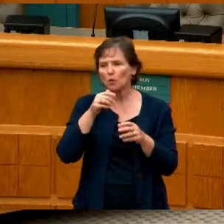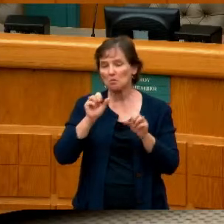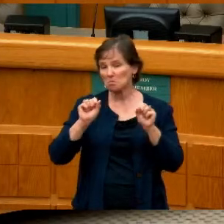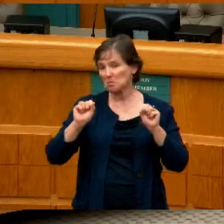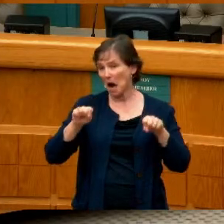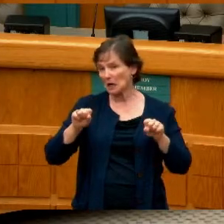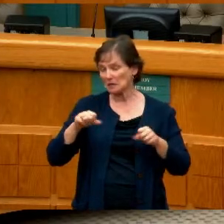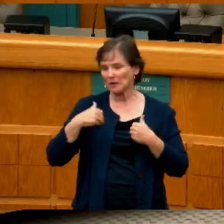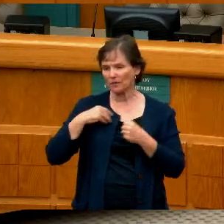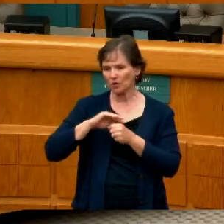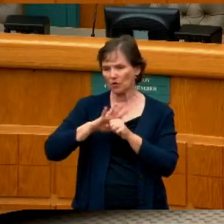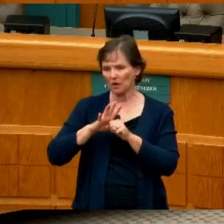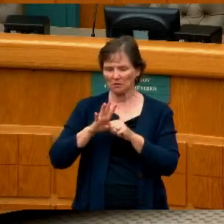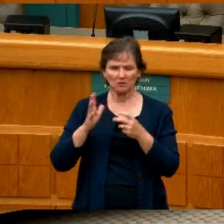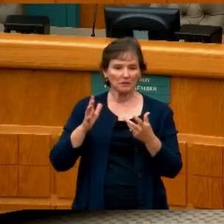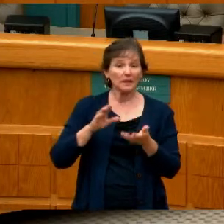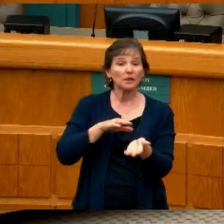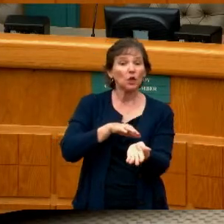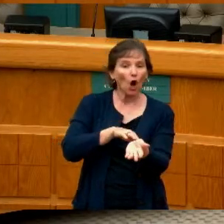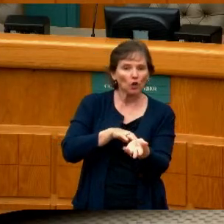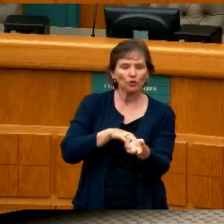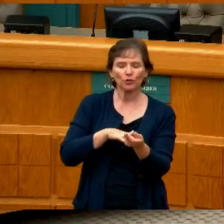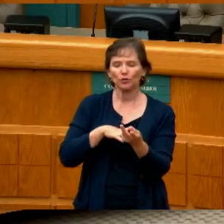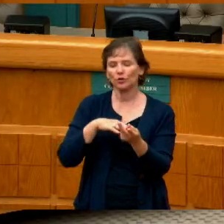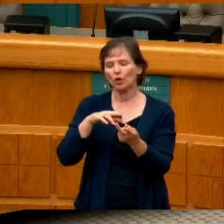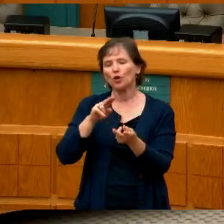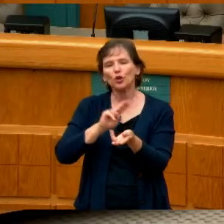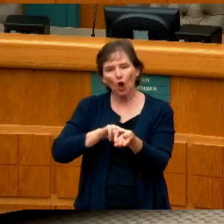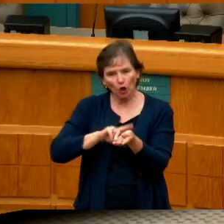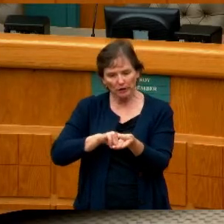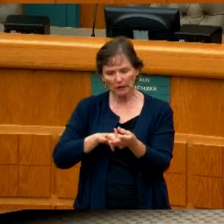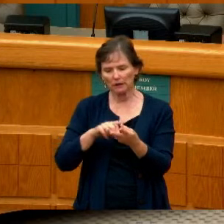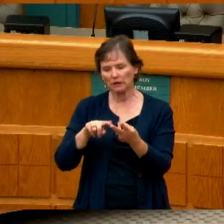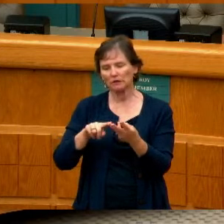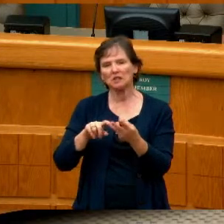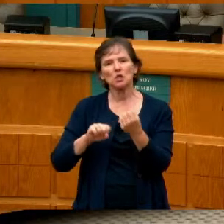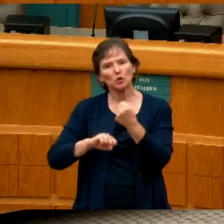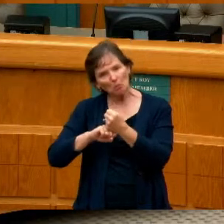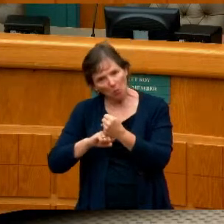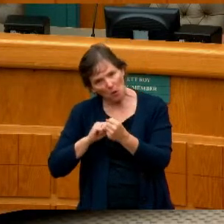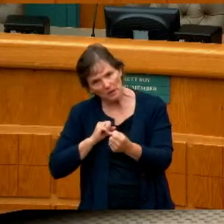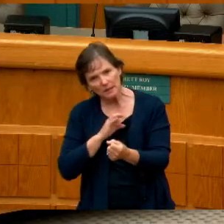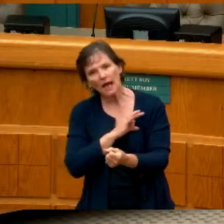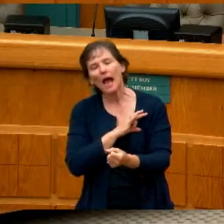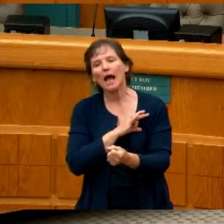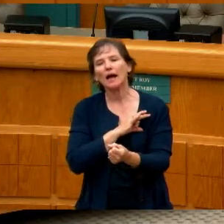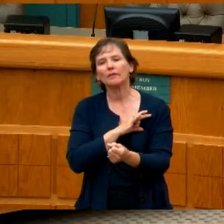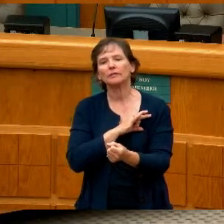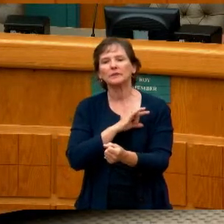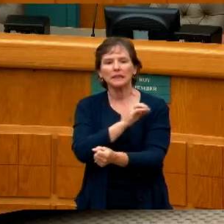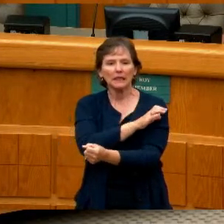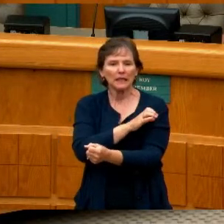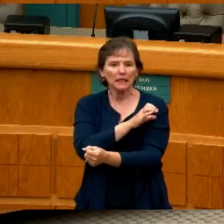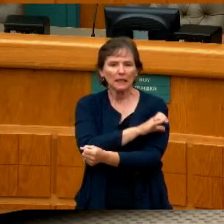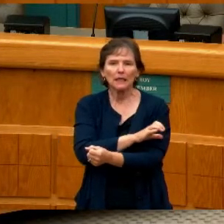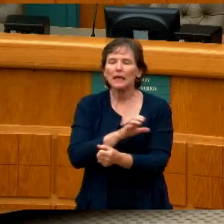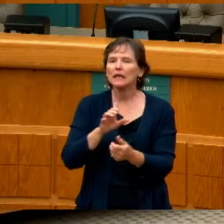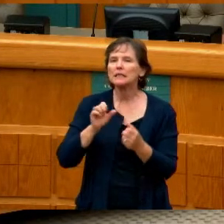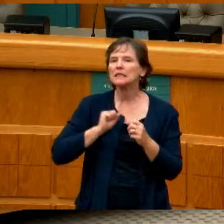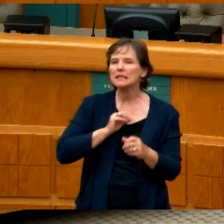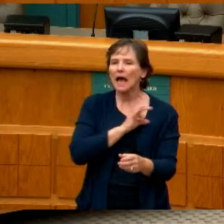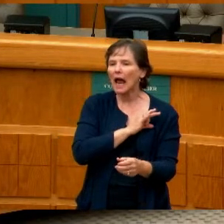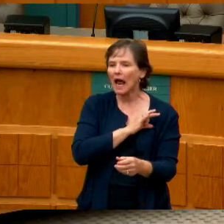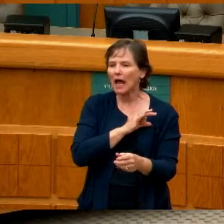care offices who interact with symptomatic patients, which includes physicians, nurses, respiratory therapists, and other support